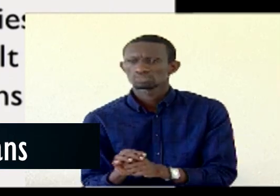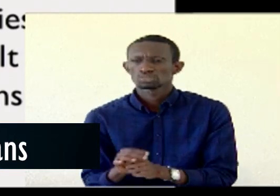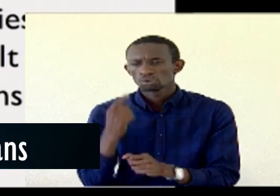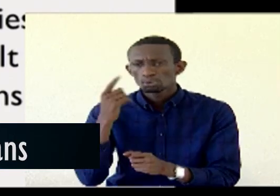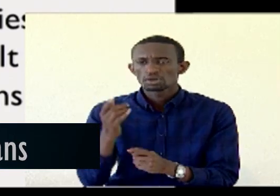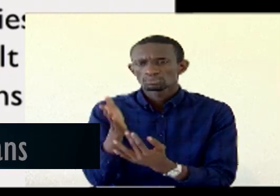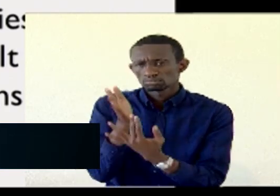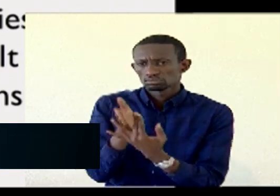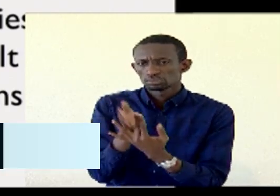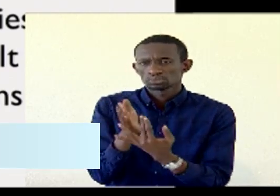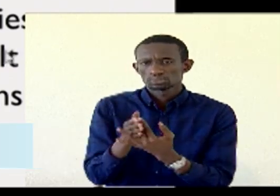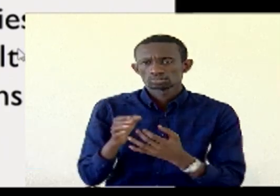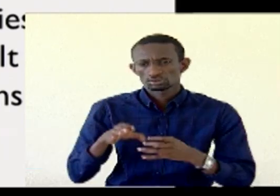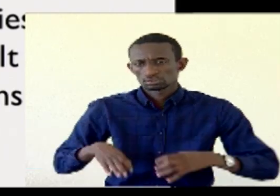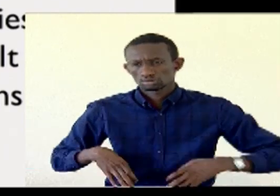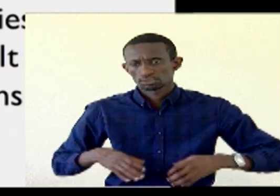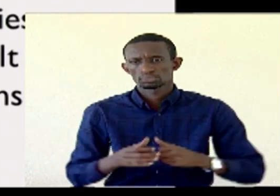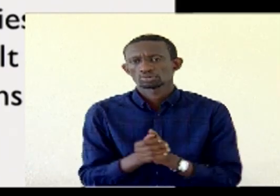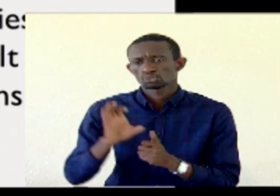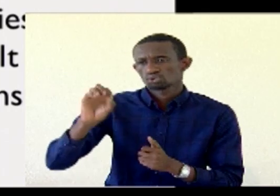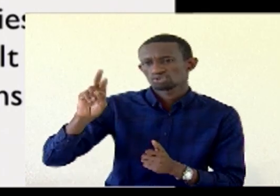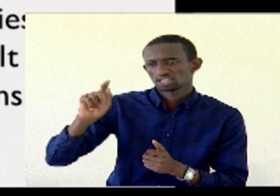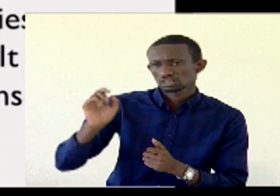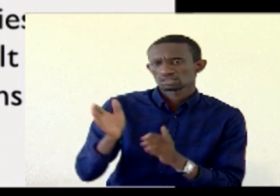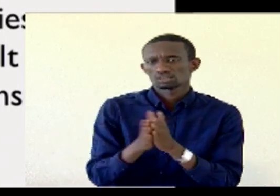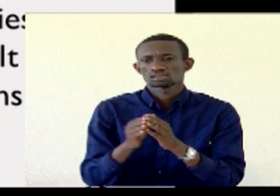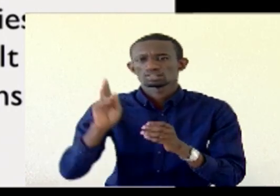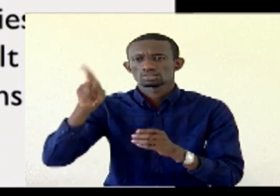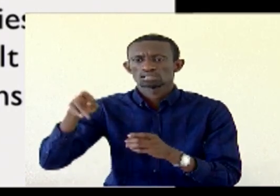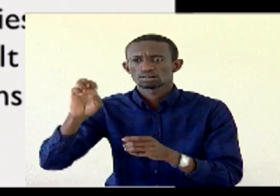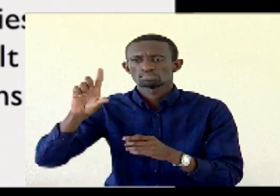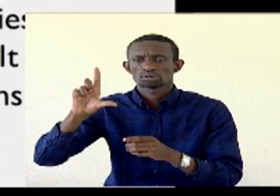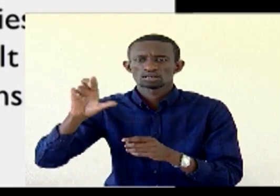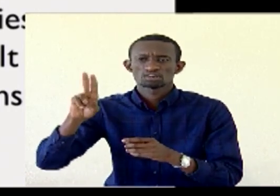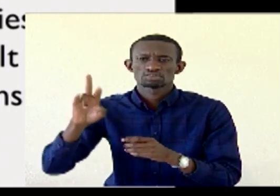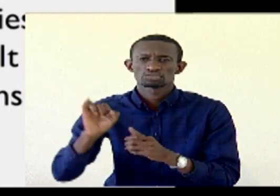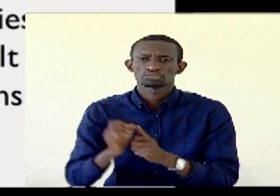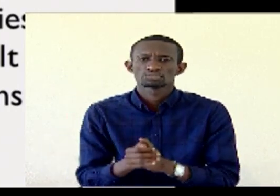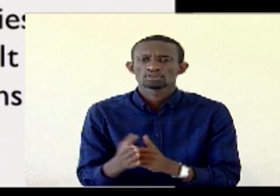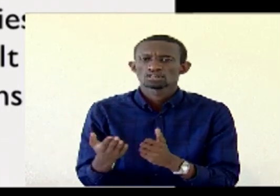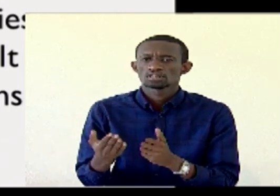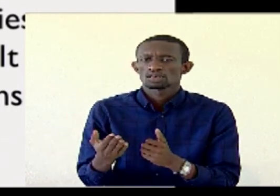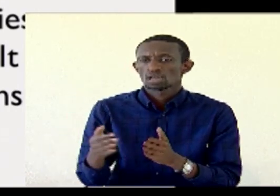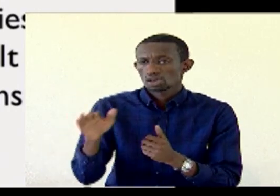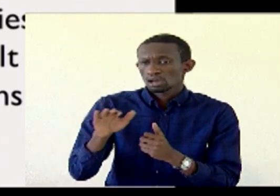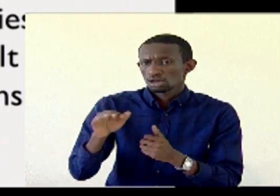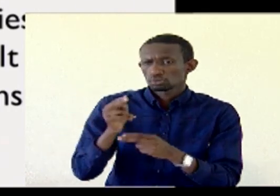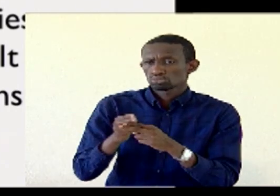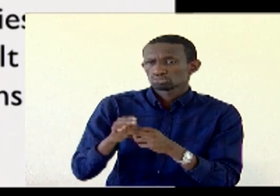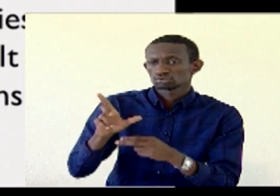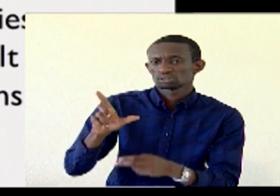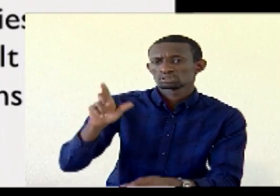the cortex and the pelvis. And it contains what you call several cone-like extension, which is called